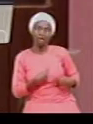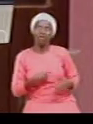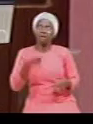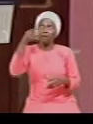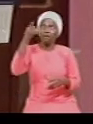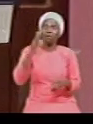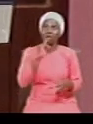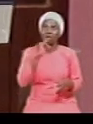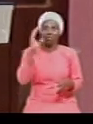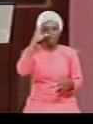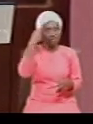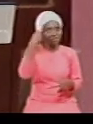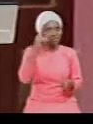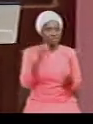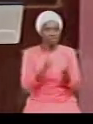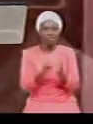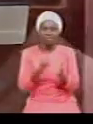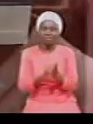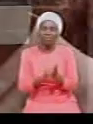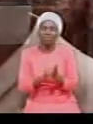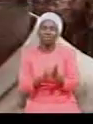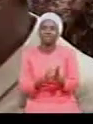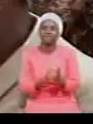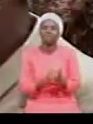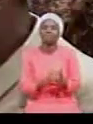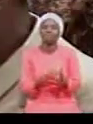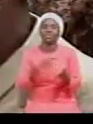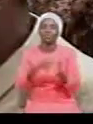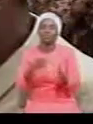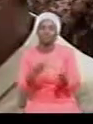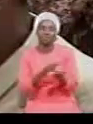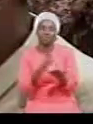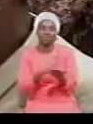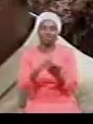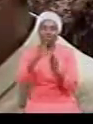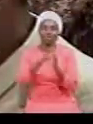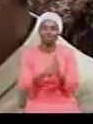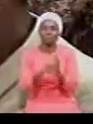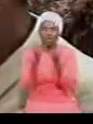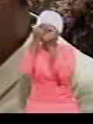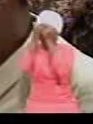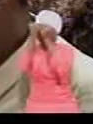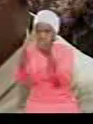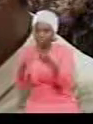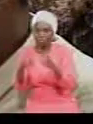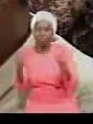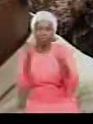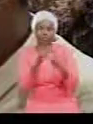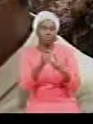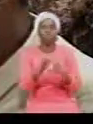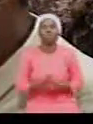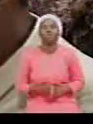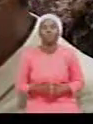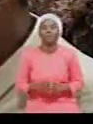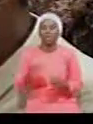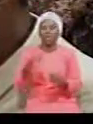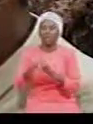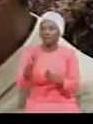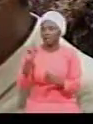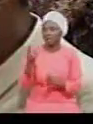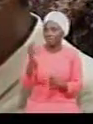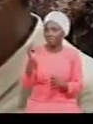holiness, obedience to the word. In 1 Samuel chapter 15, For Samuel